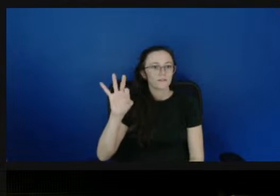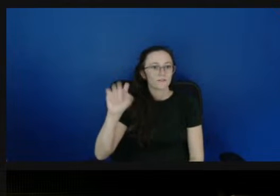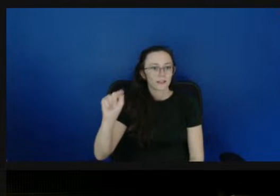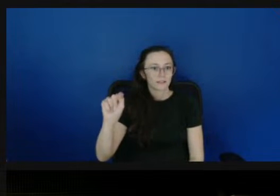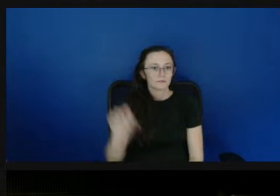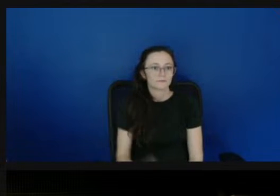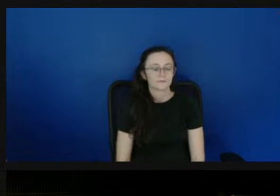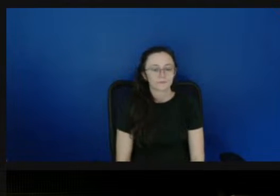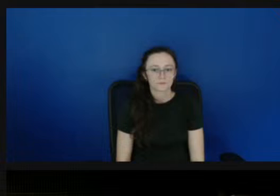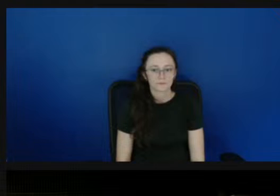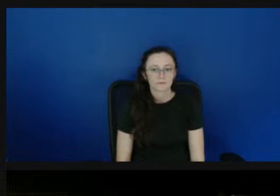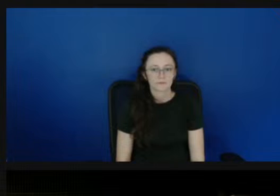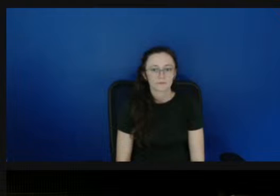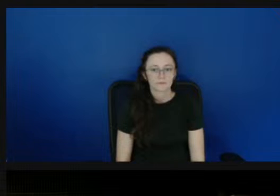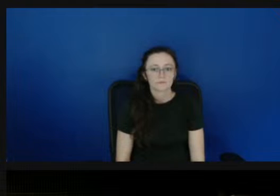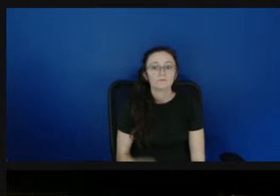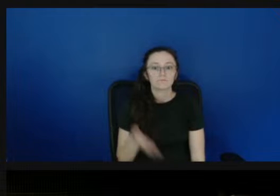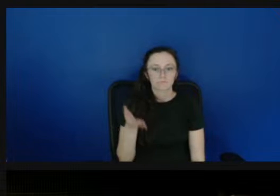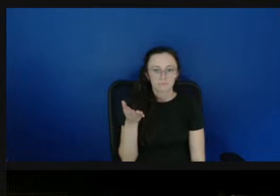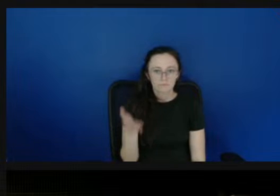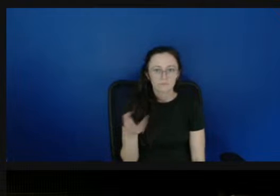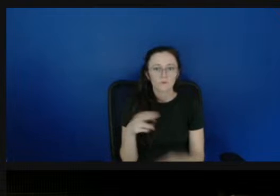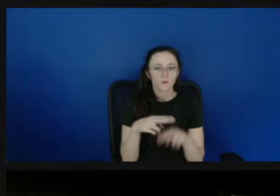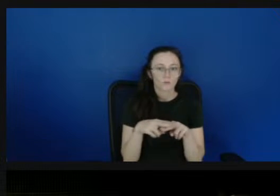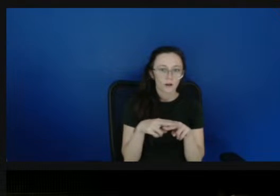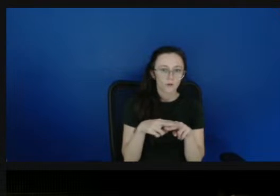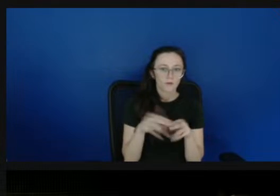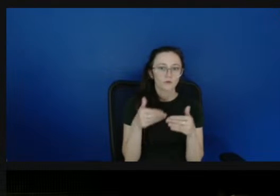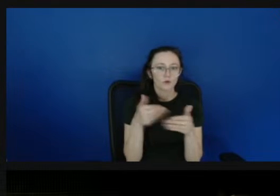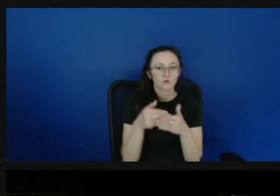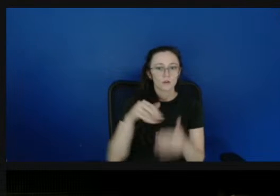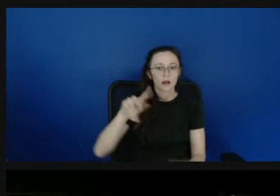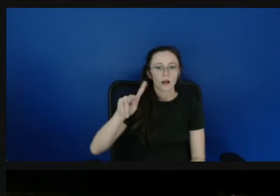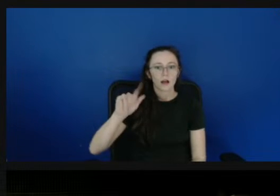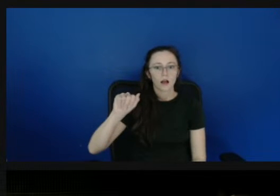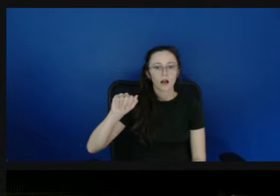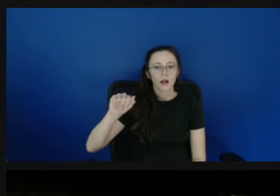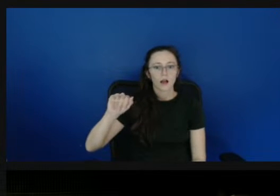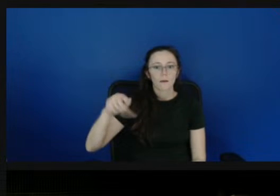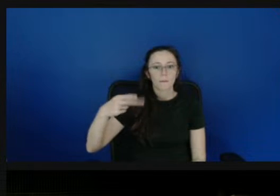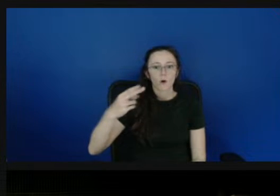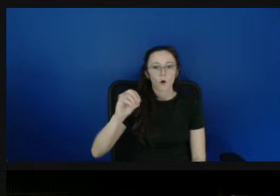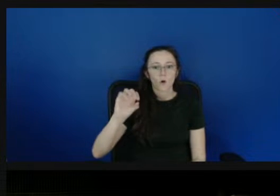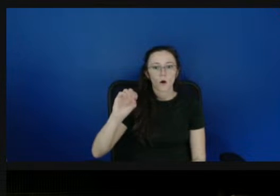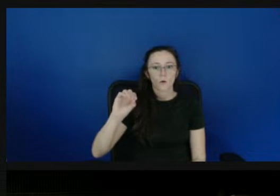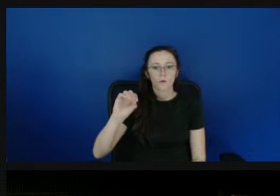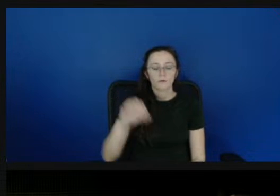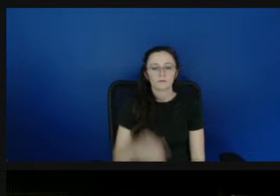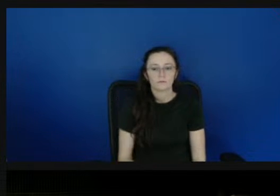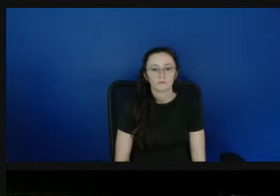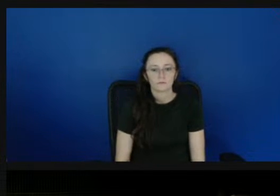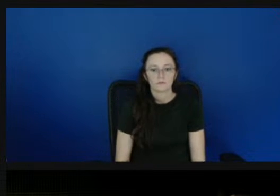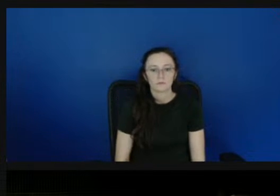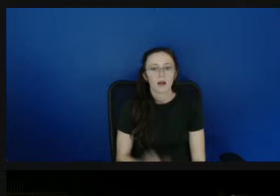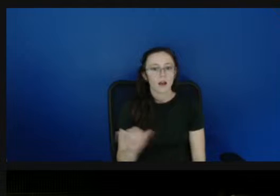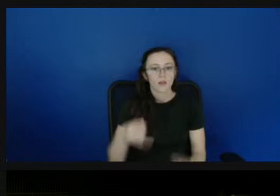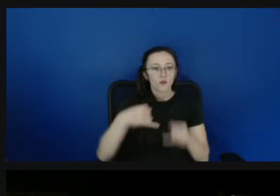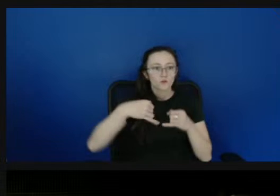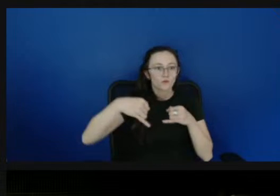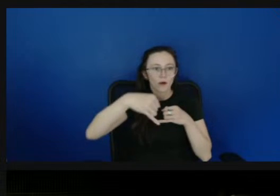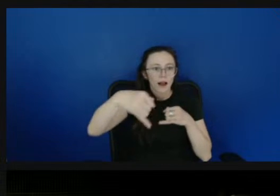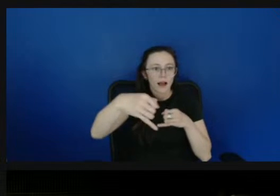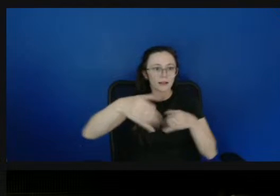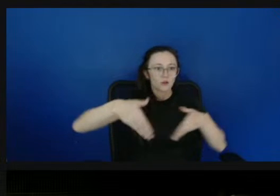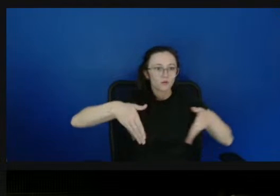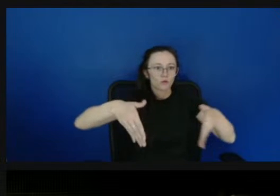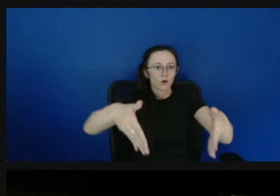And there's the railroad track. Also around Kapoho, that cracks continue. There's another cracked road here. And